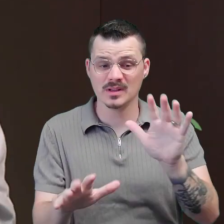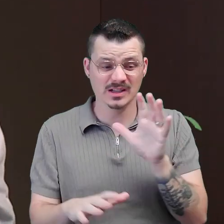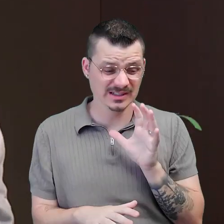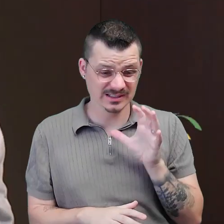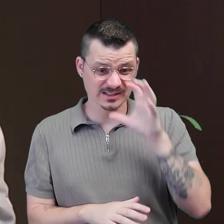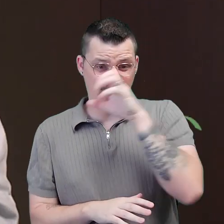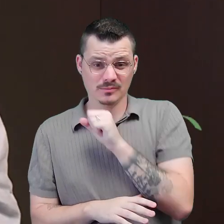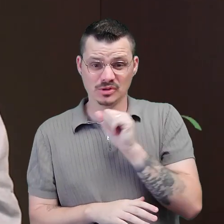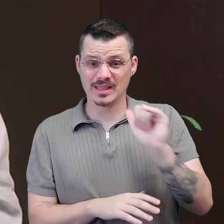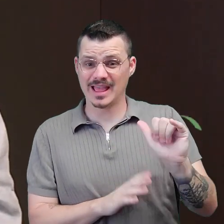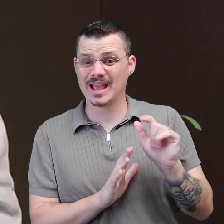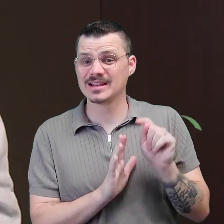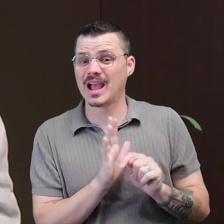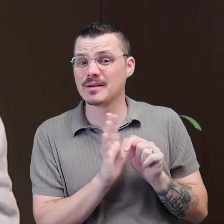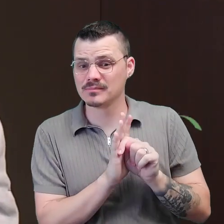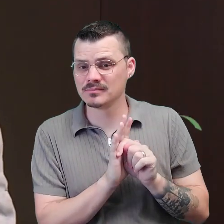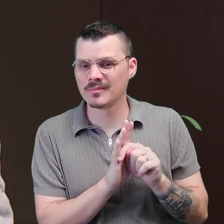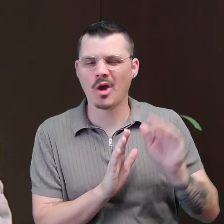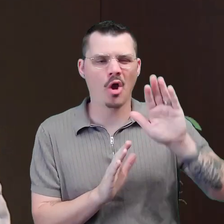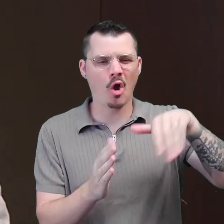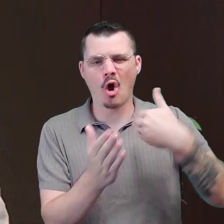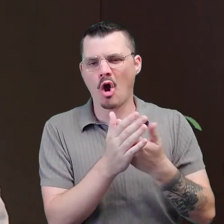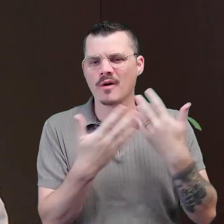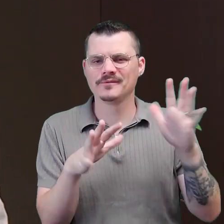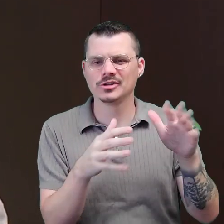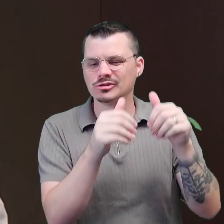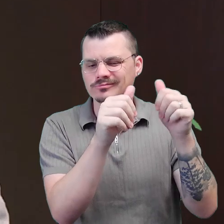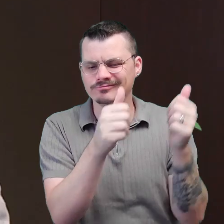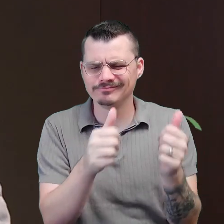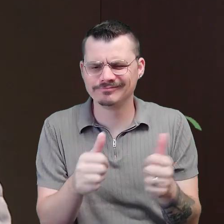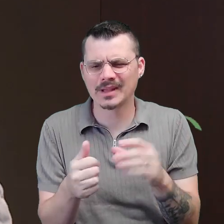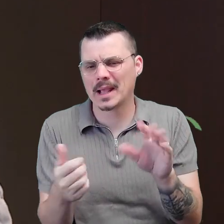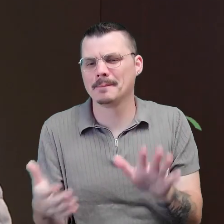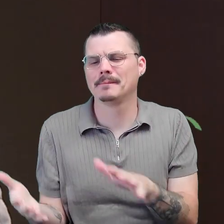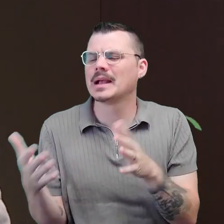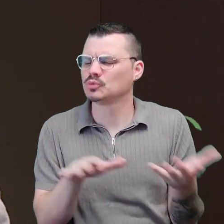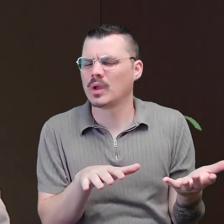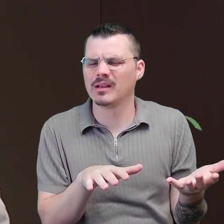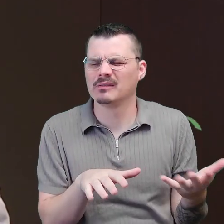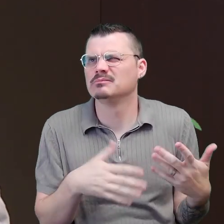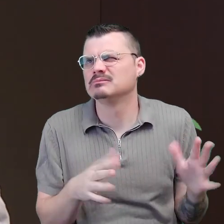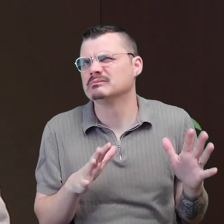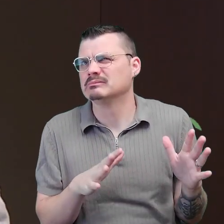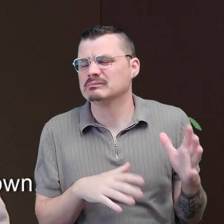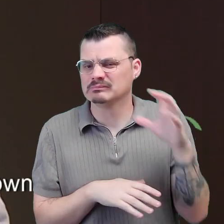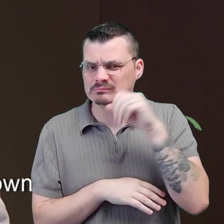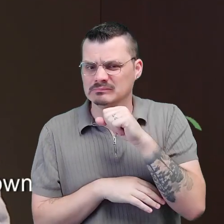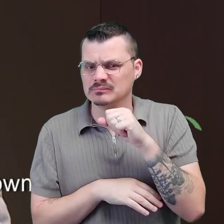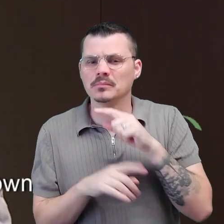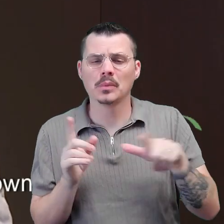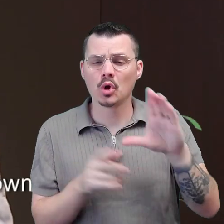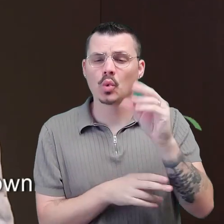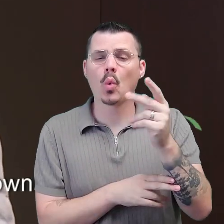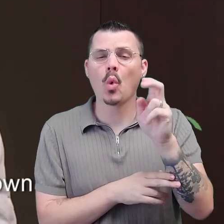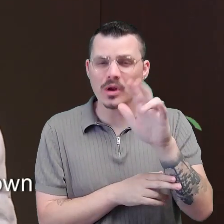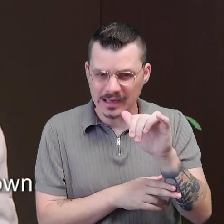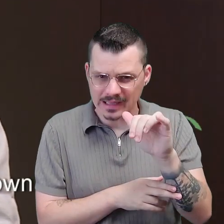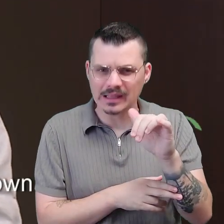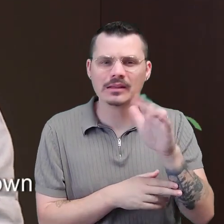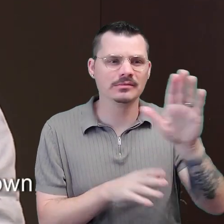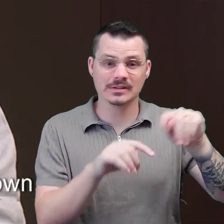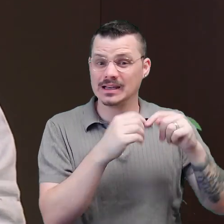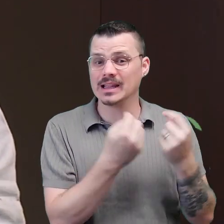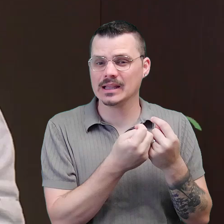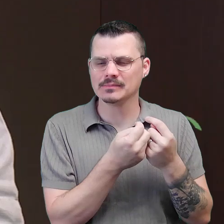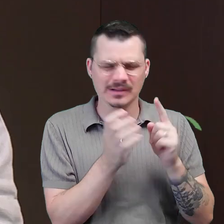that time was that they had all deteriorated and probably passed away. But Courtney and her team tracked